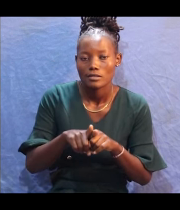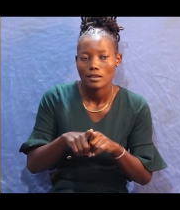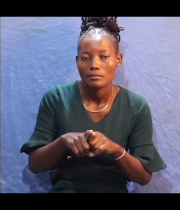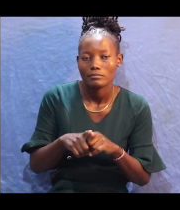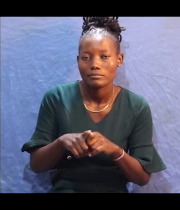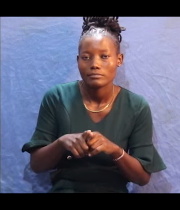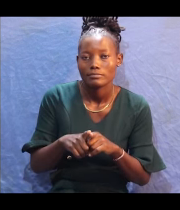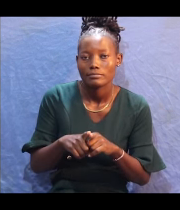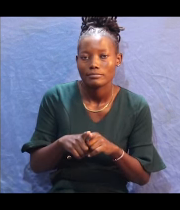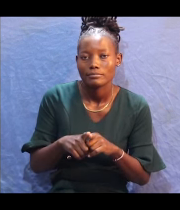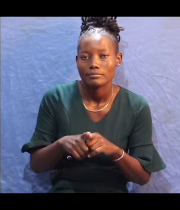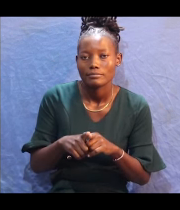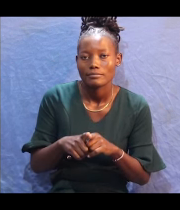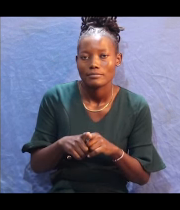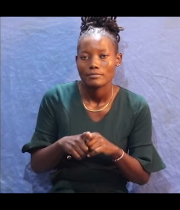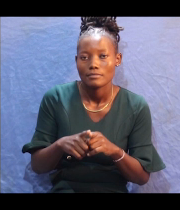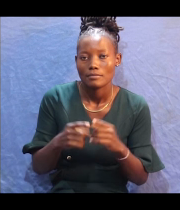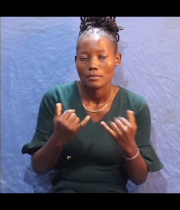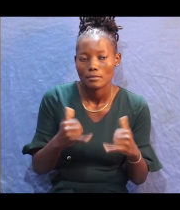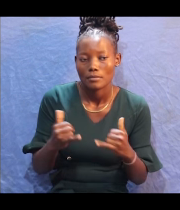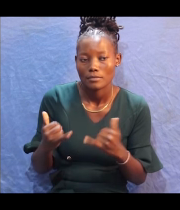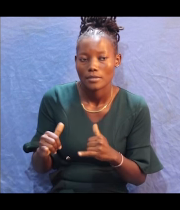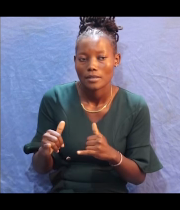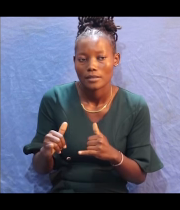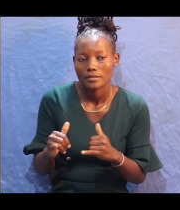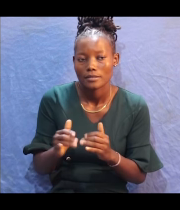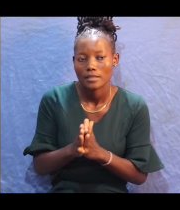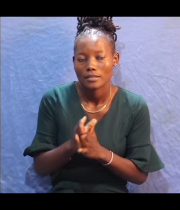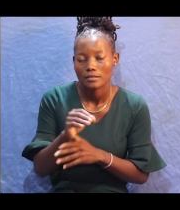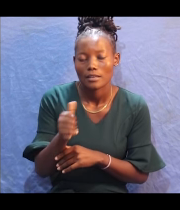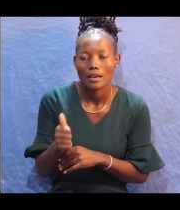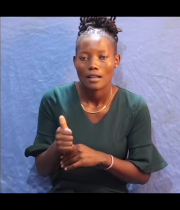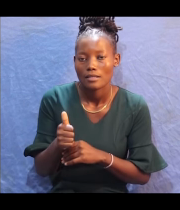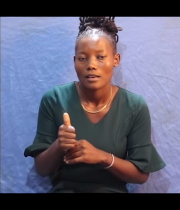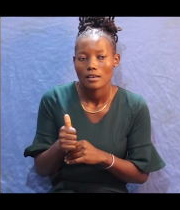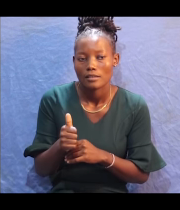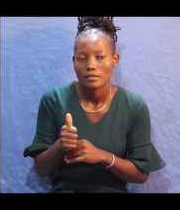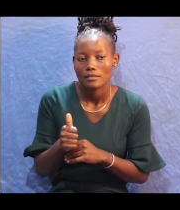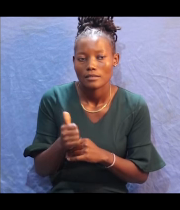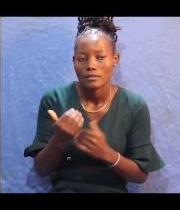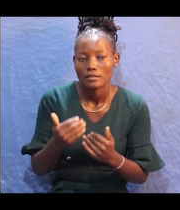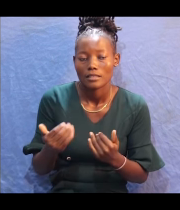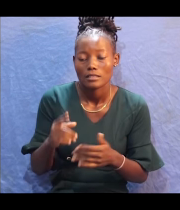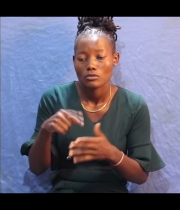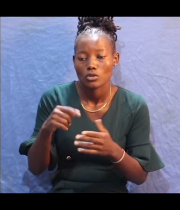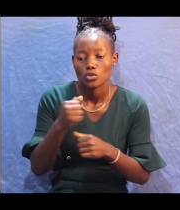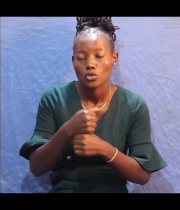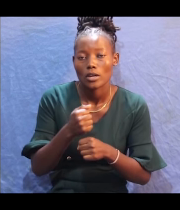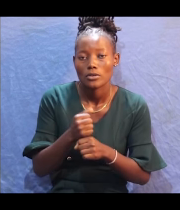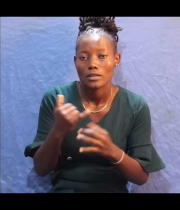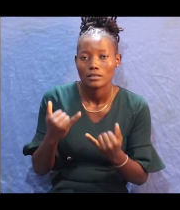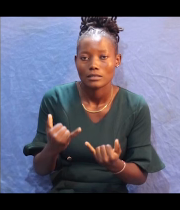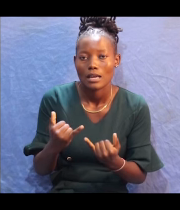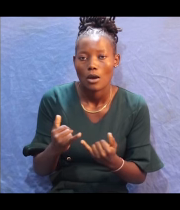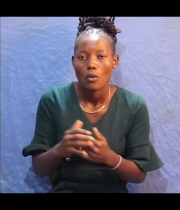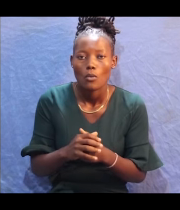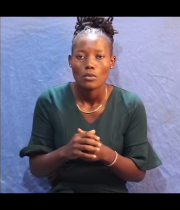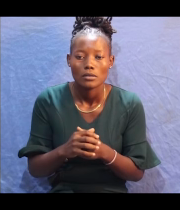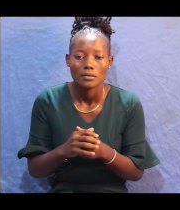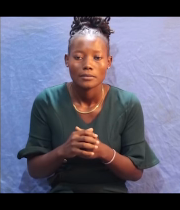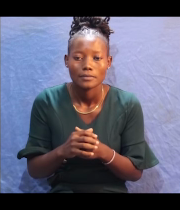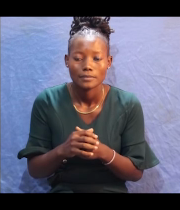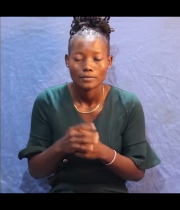where they're find better and better and more professional in what they're doing. So there